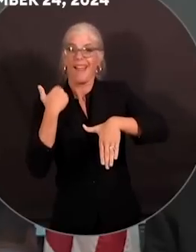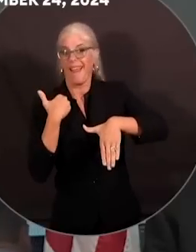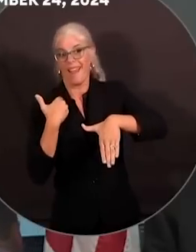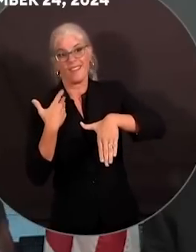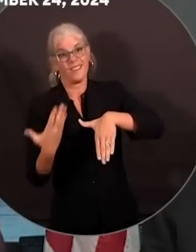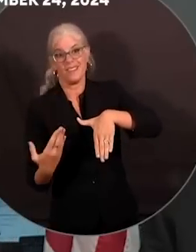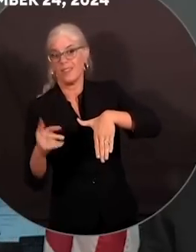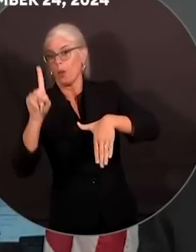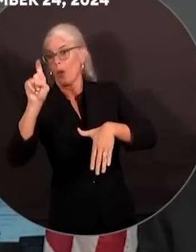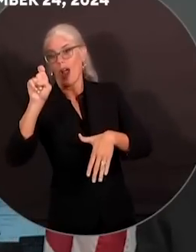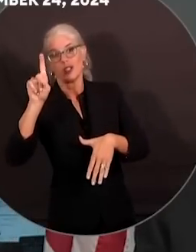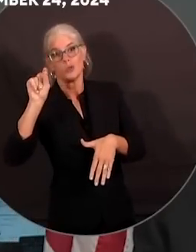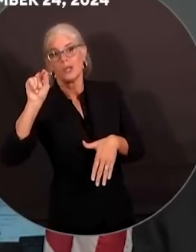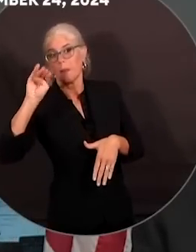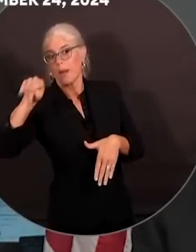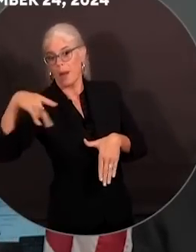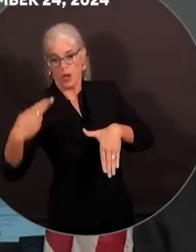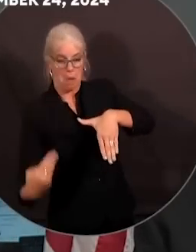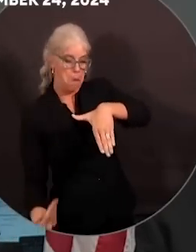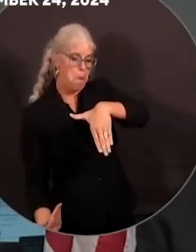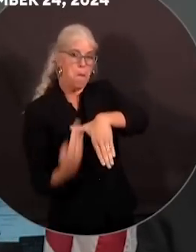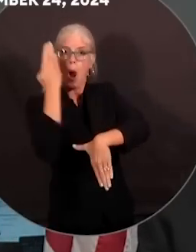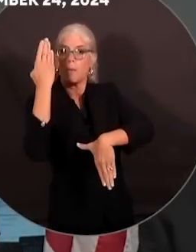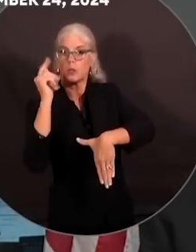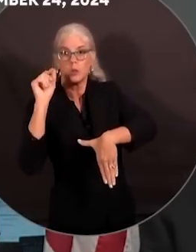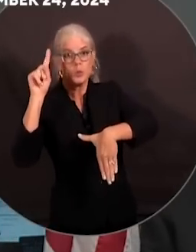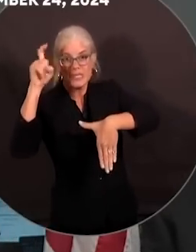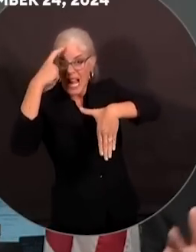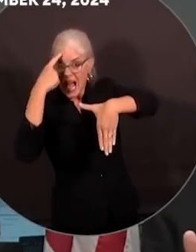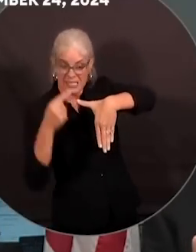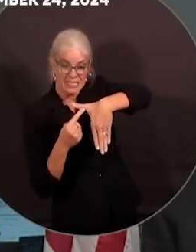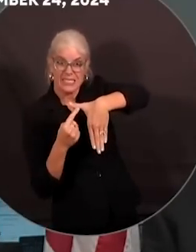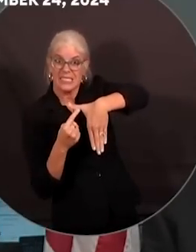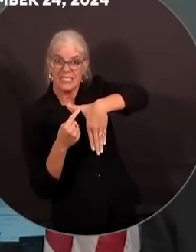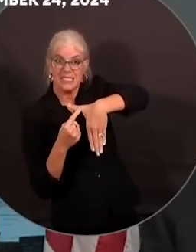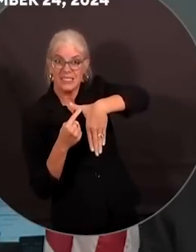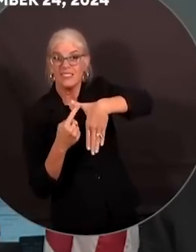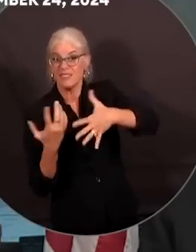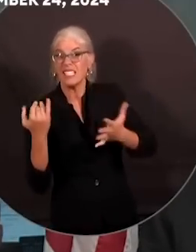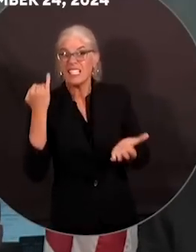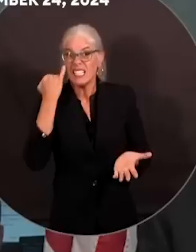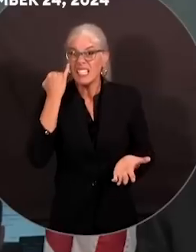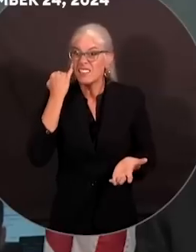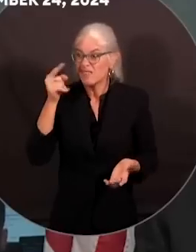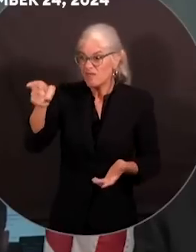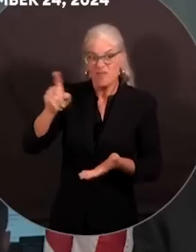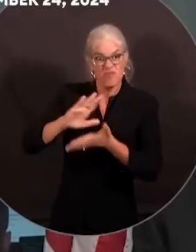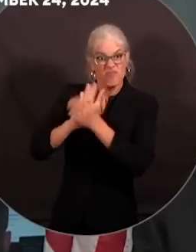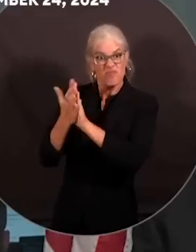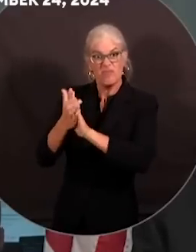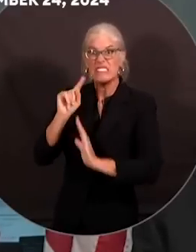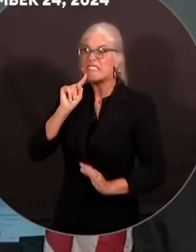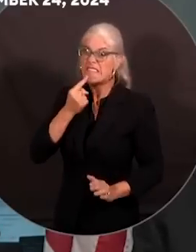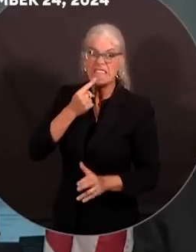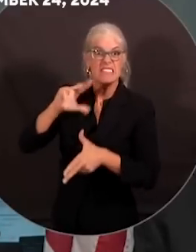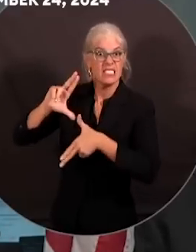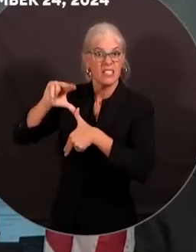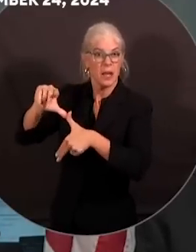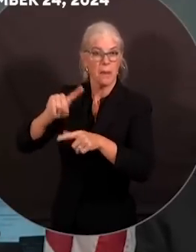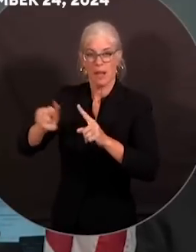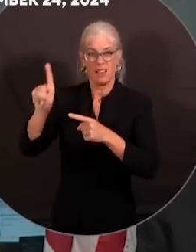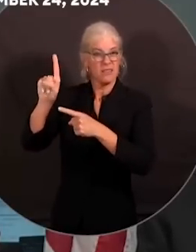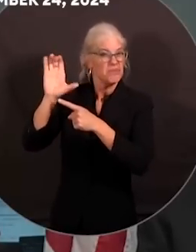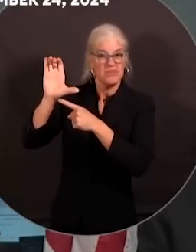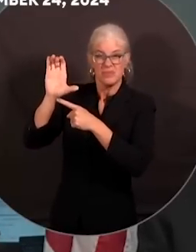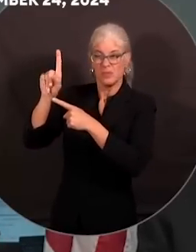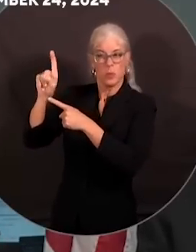120 mile an hour winds could potentially impact Tallahassee if it's a major hurricane when it hits, but even 100 mile an hour winds